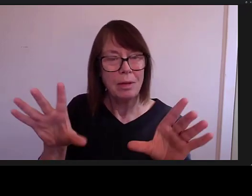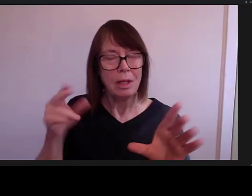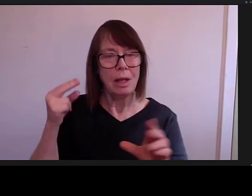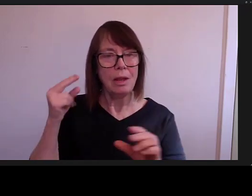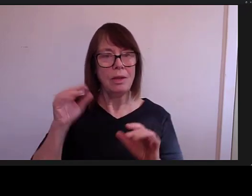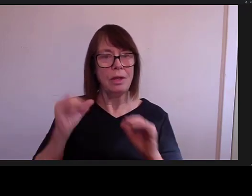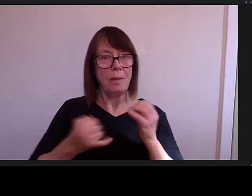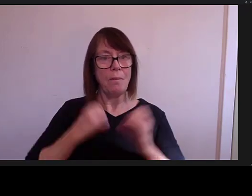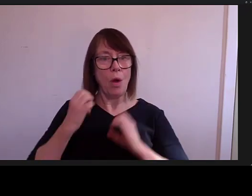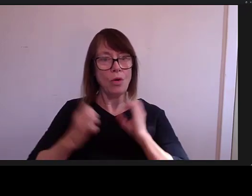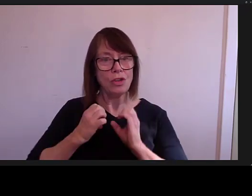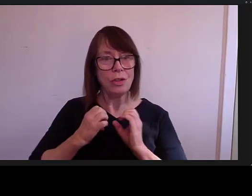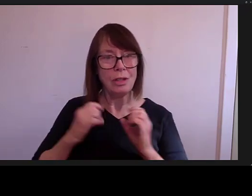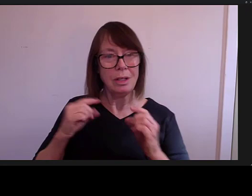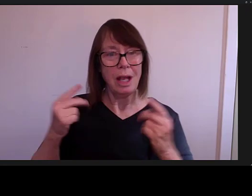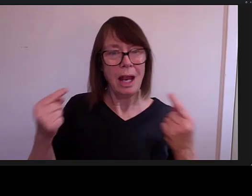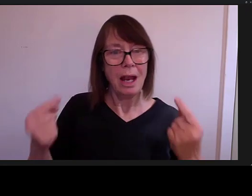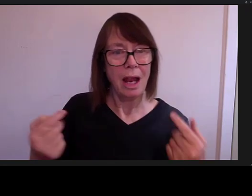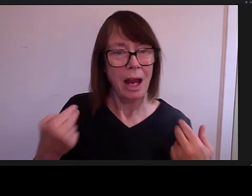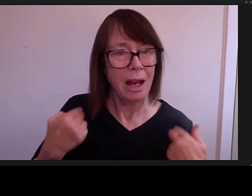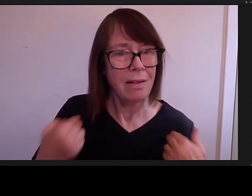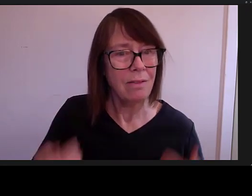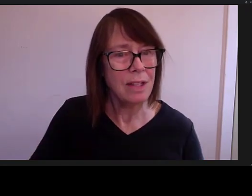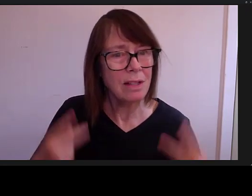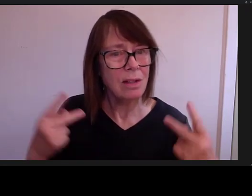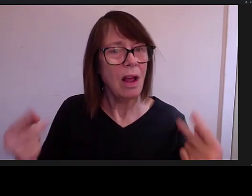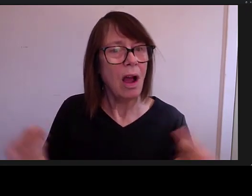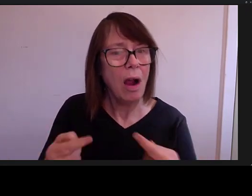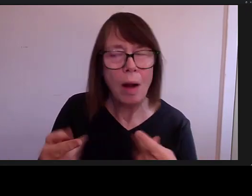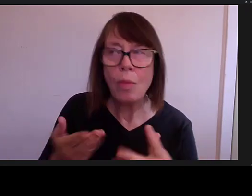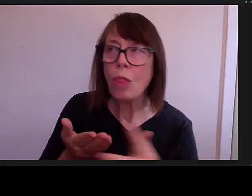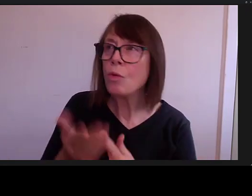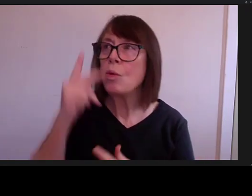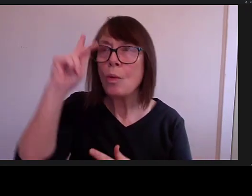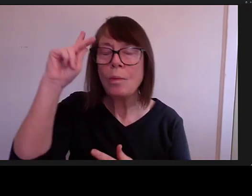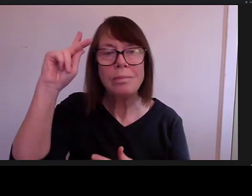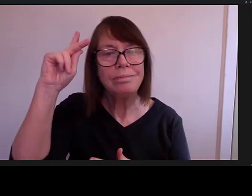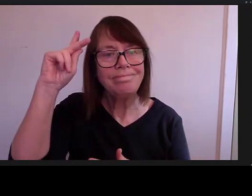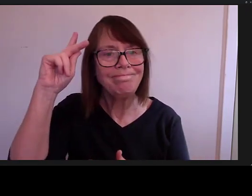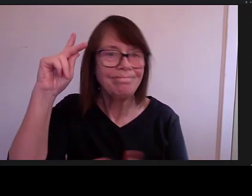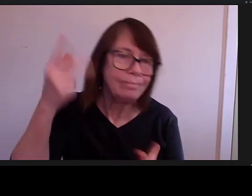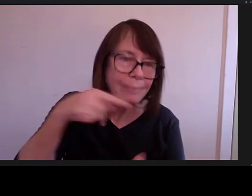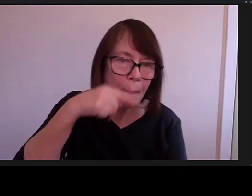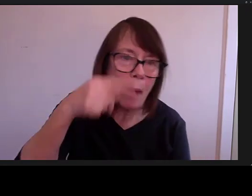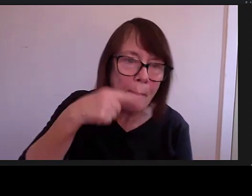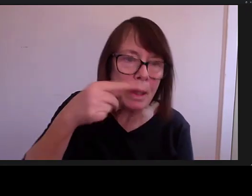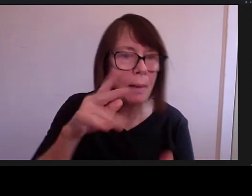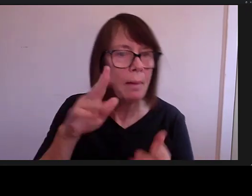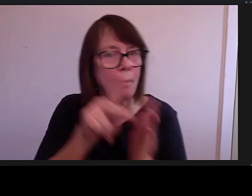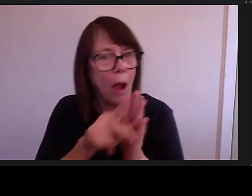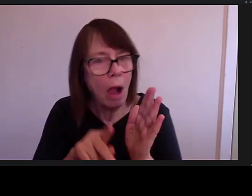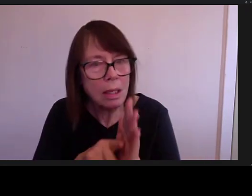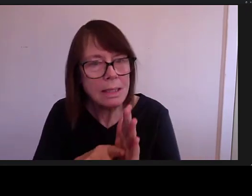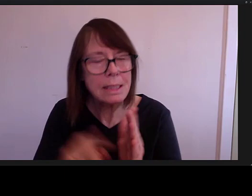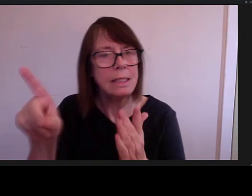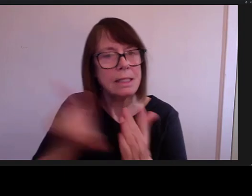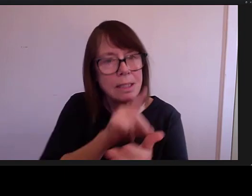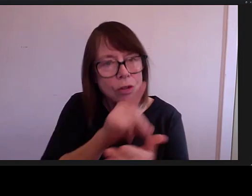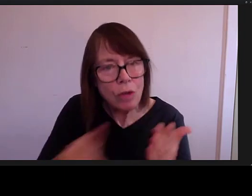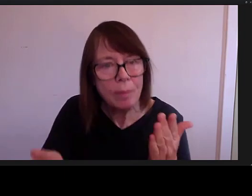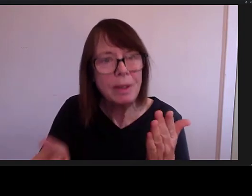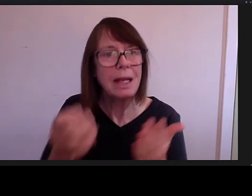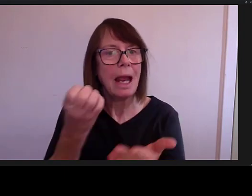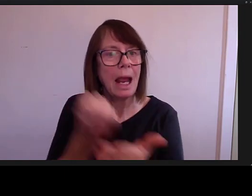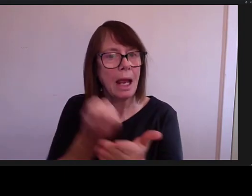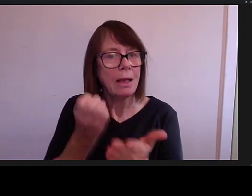harm from inequities enforced through public policies and institutional practices such as discrimination in